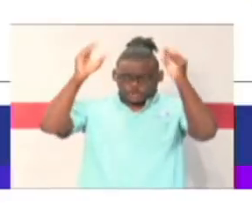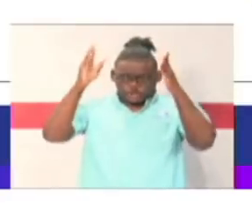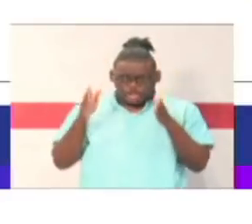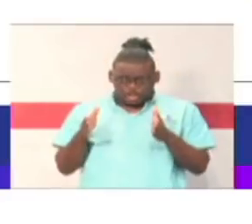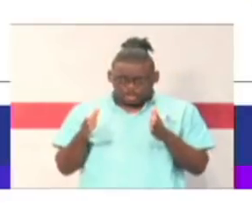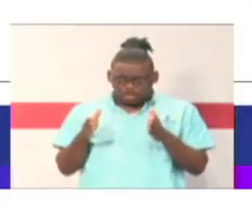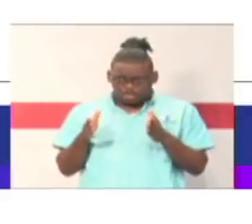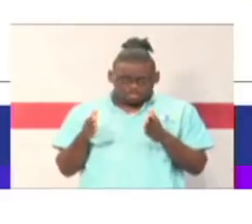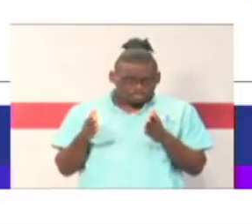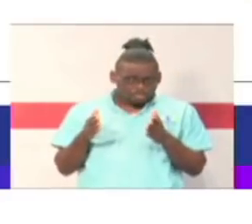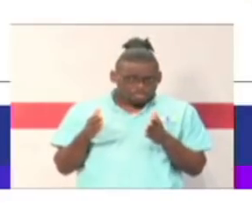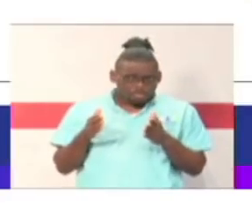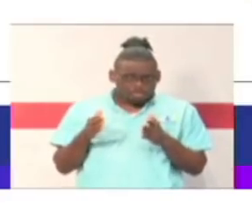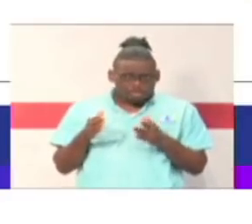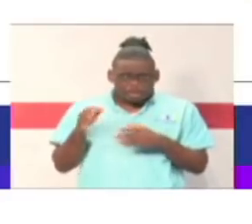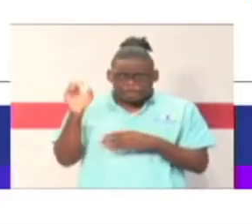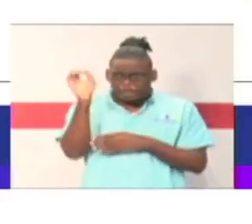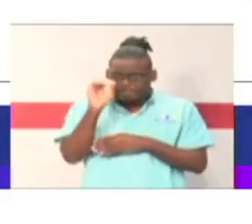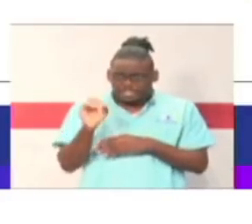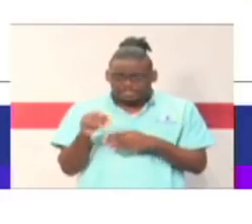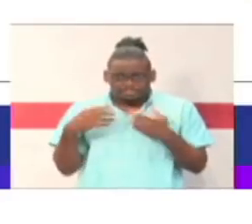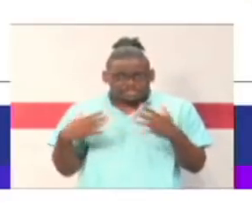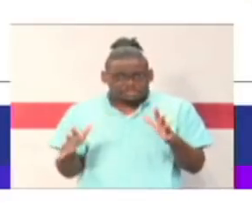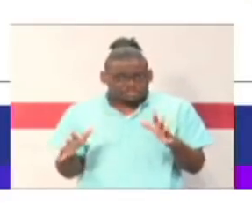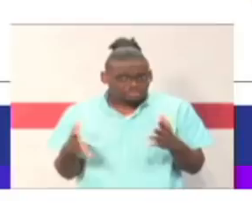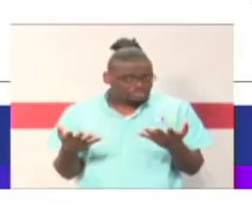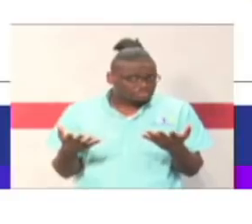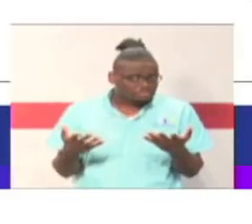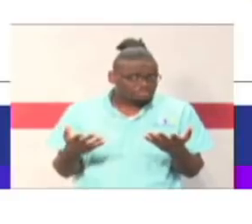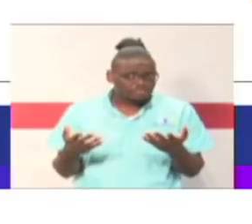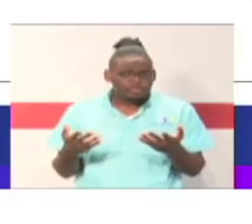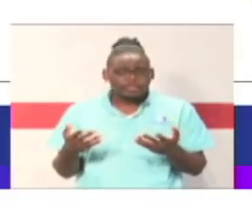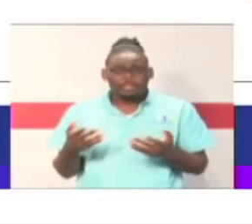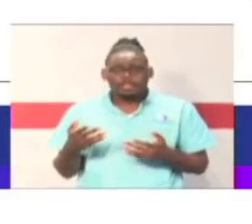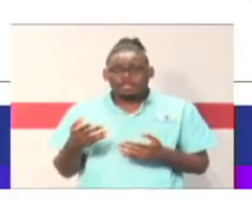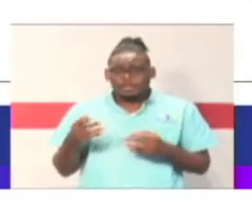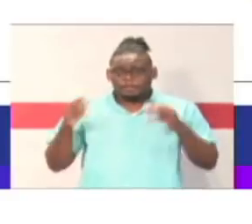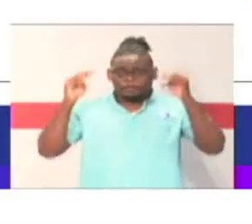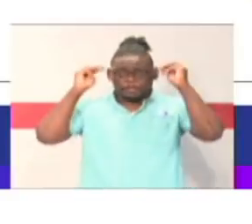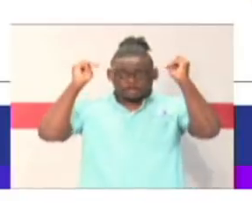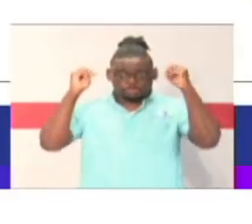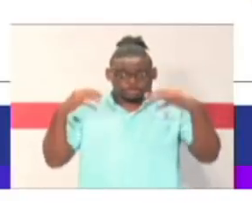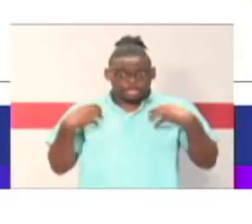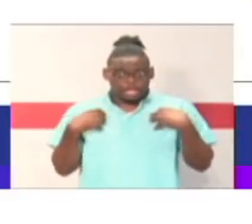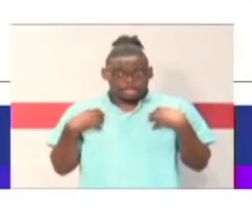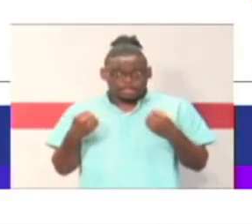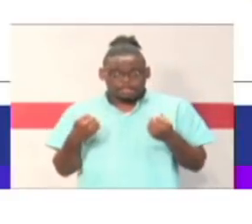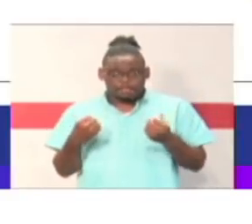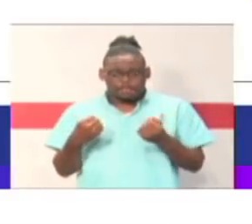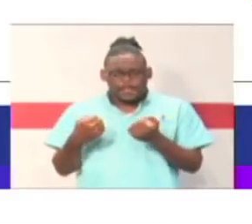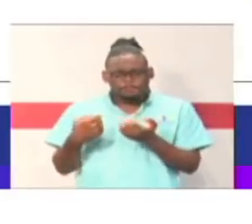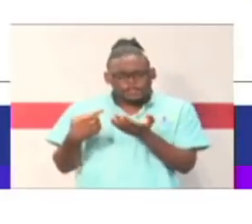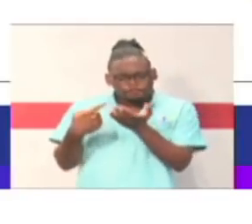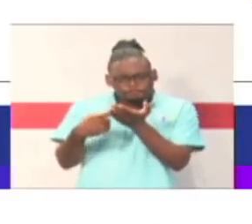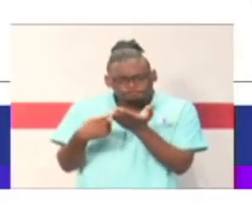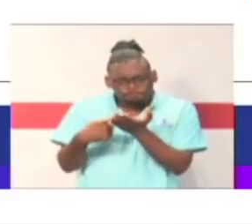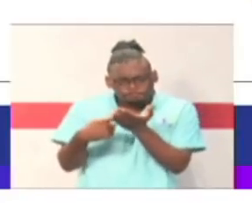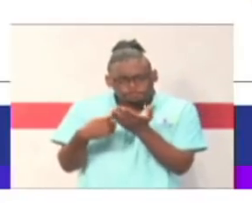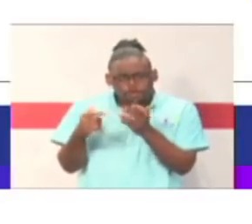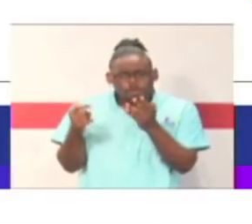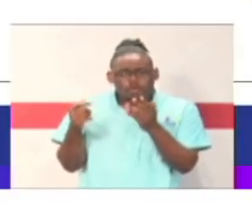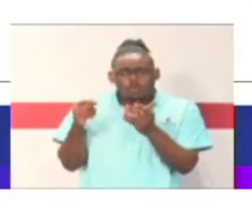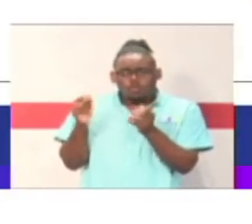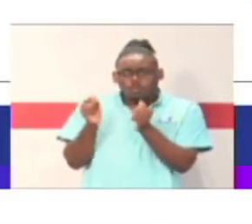secondly, did the Ministry of Health meet with the education stakeholders before developing the vaccine strategy for young people and